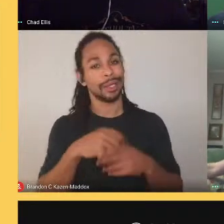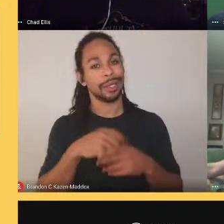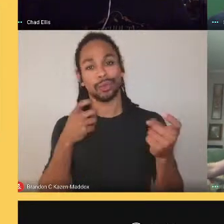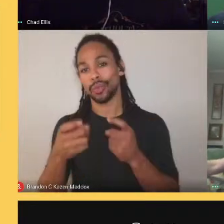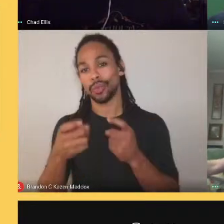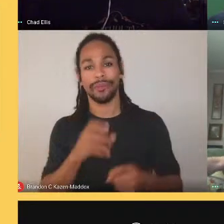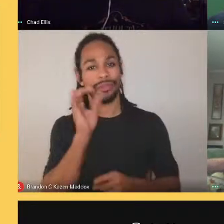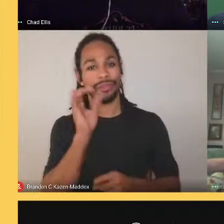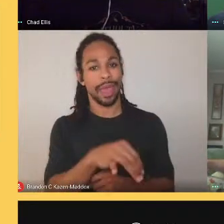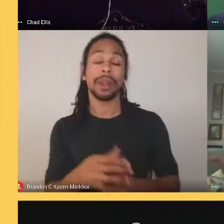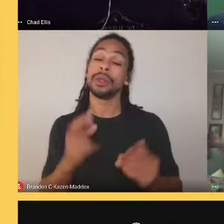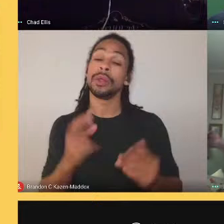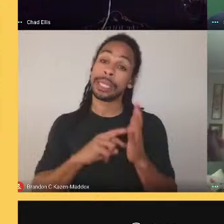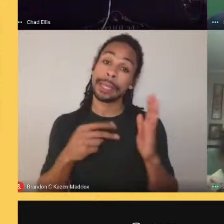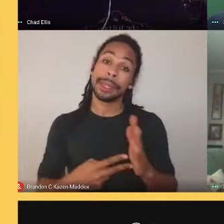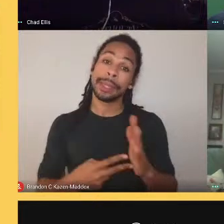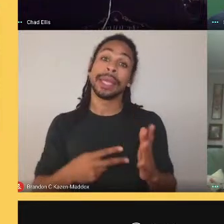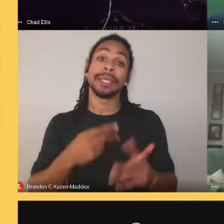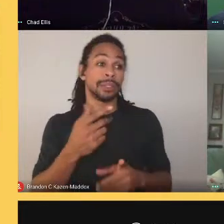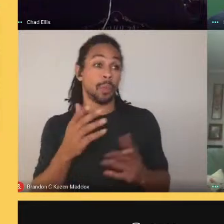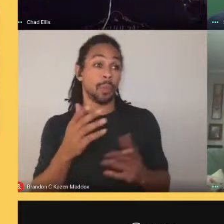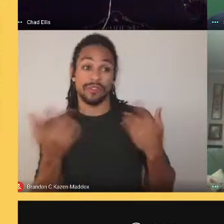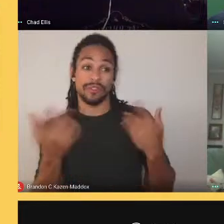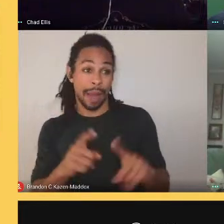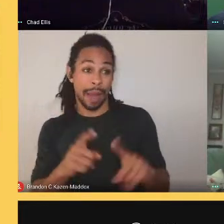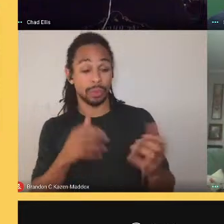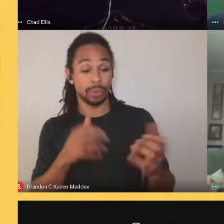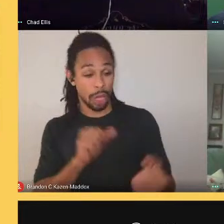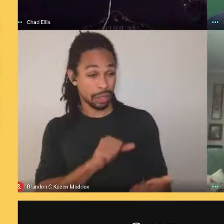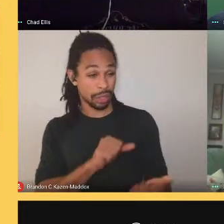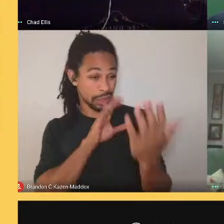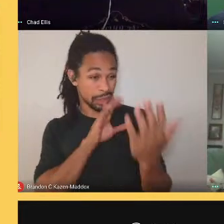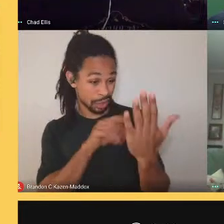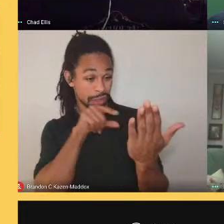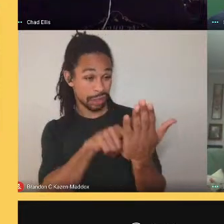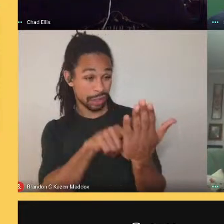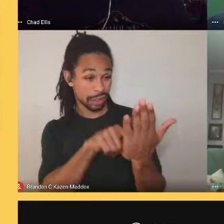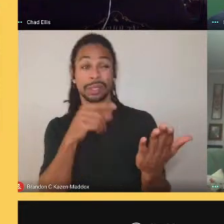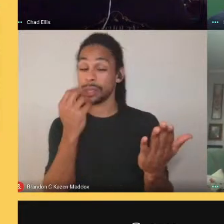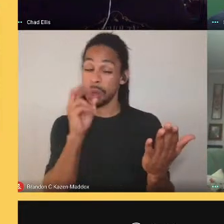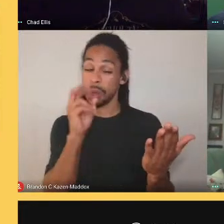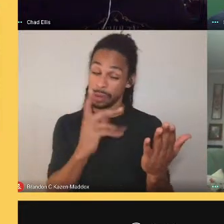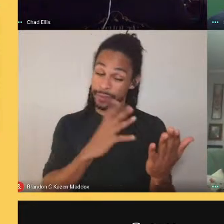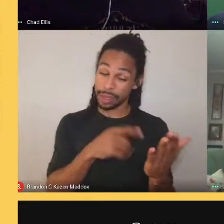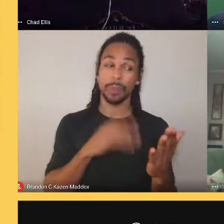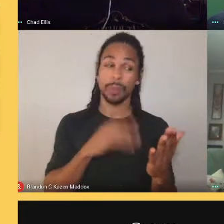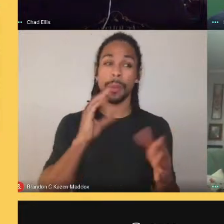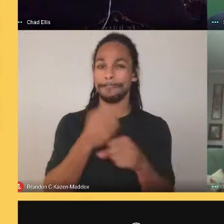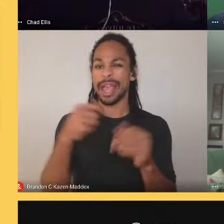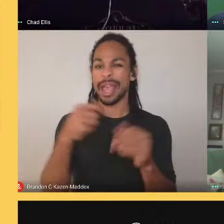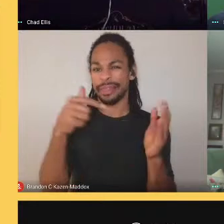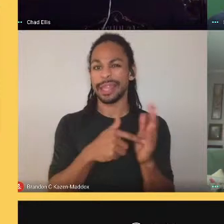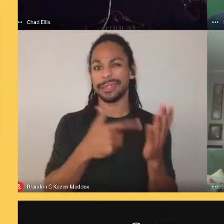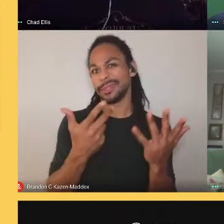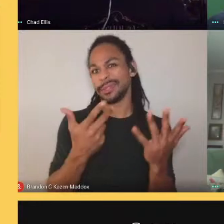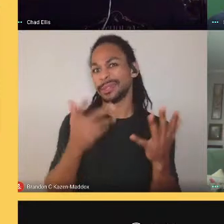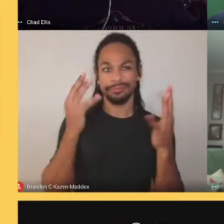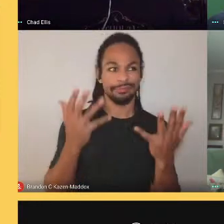face, and make it interesting. So with something like